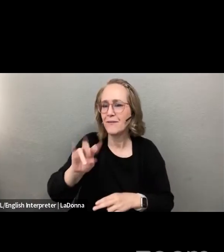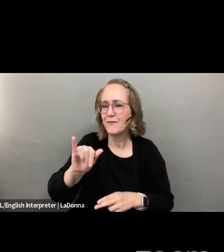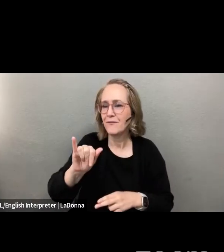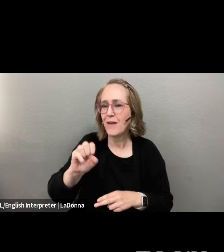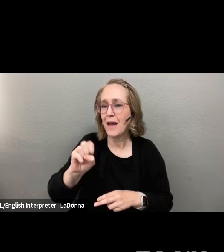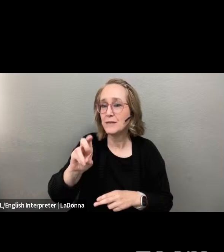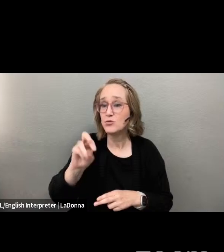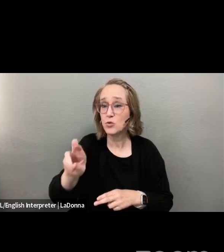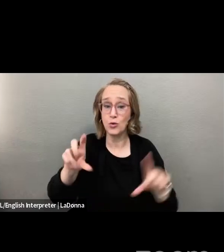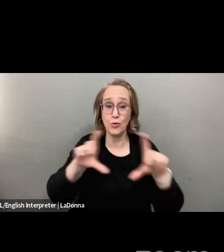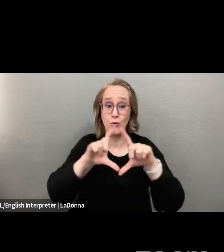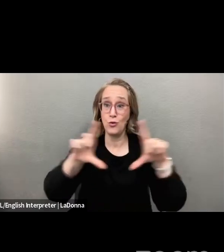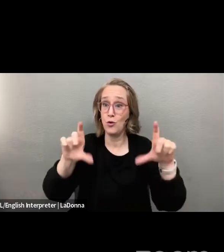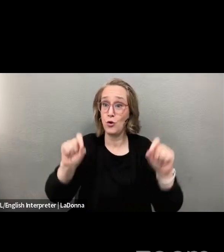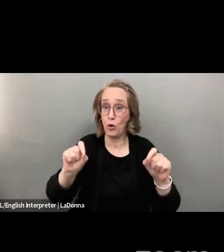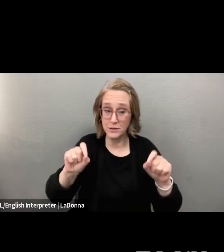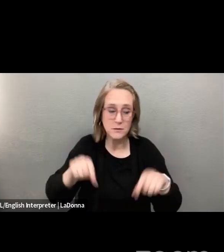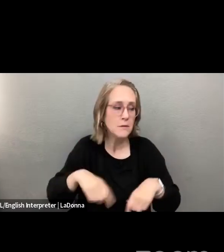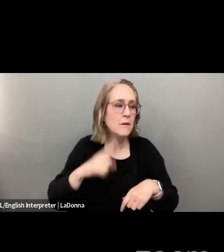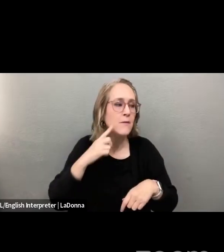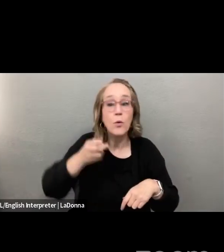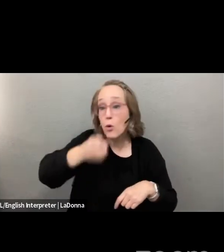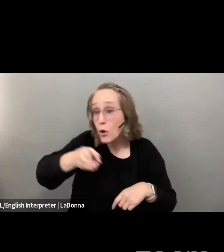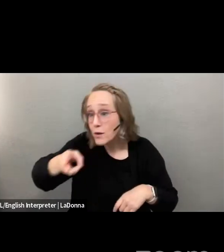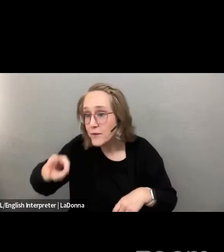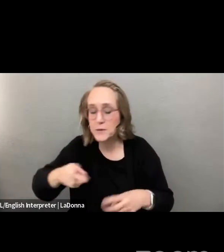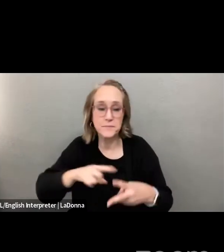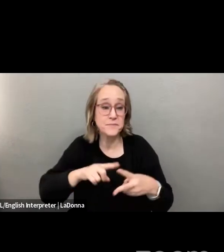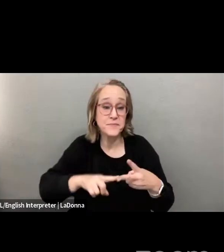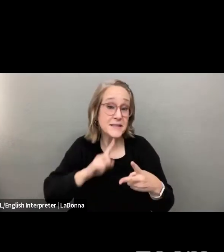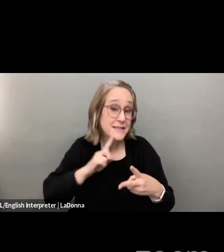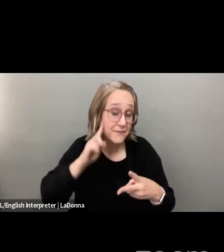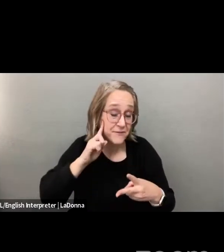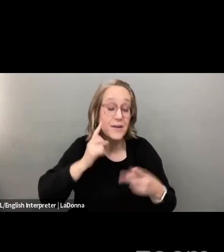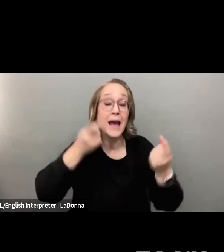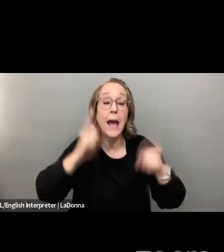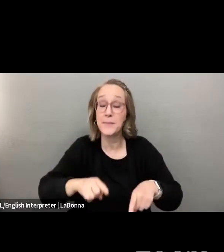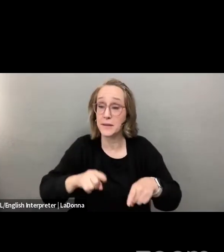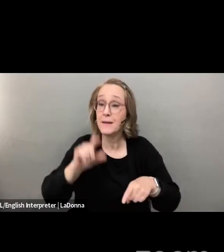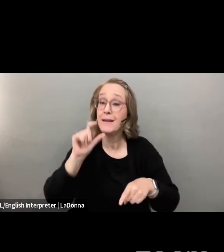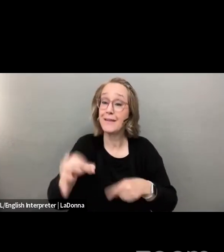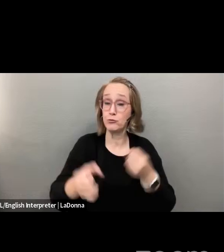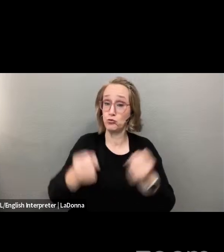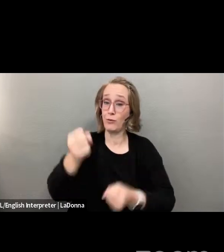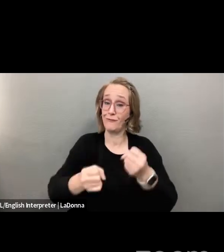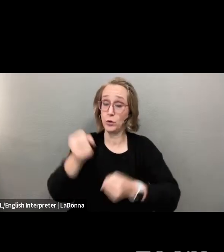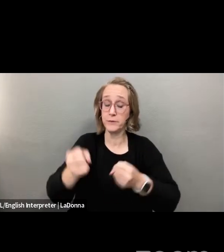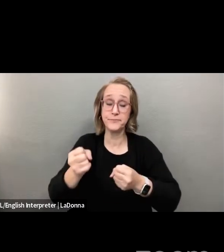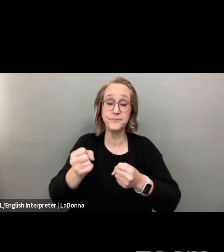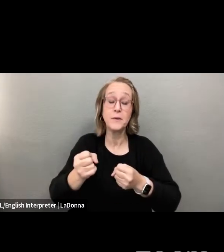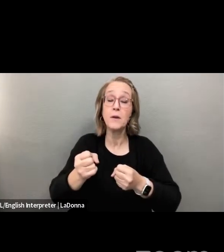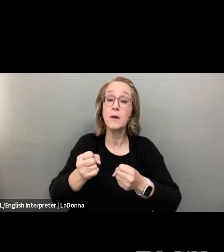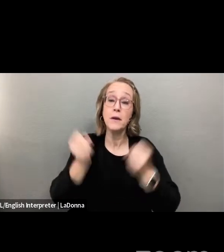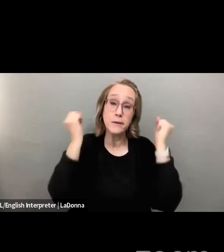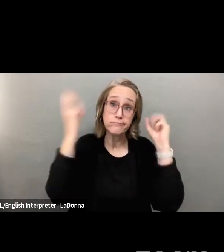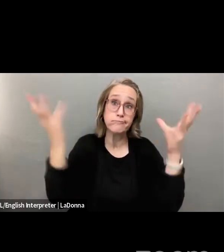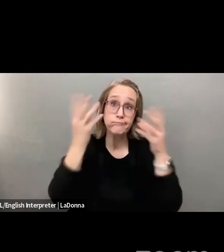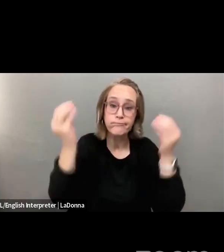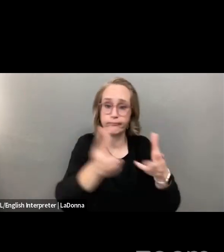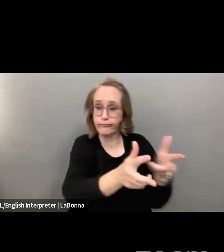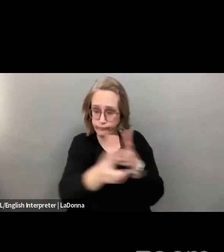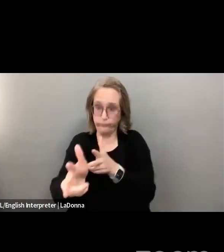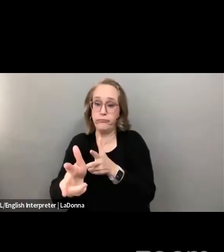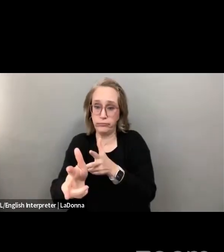deaf, if even if we're just pulled over, and if we're especially if we're on the highway, and as we all know,